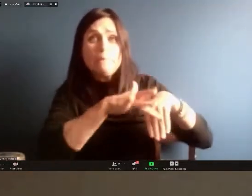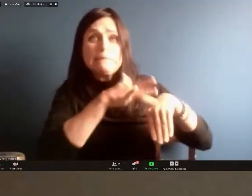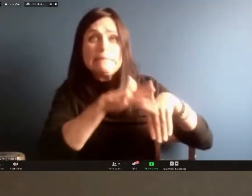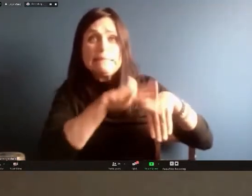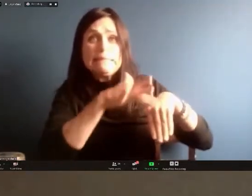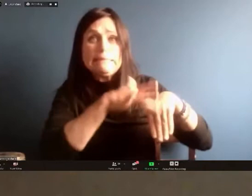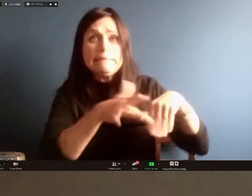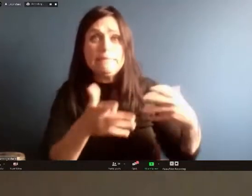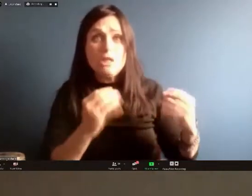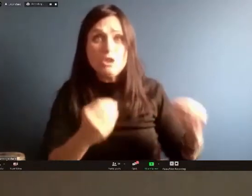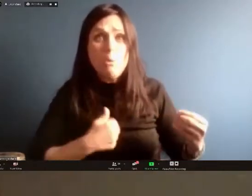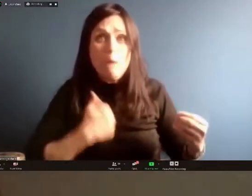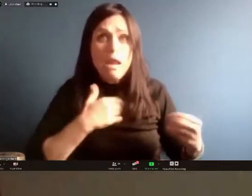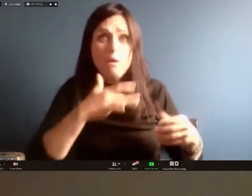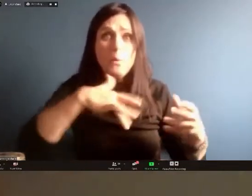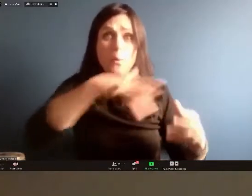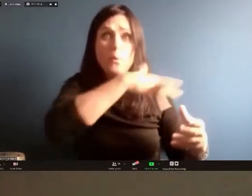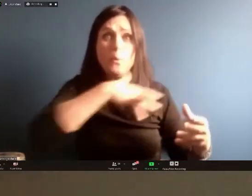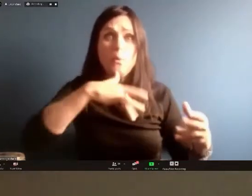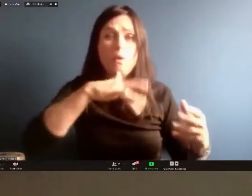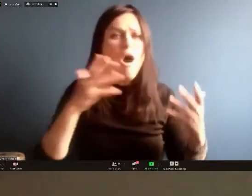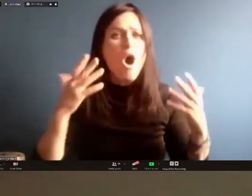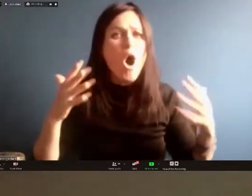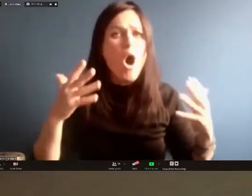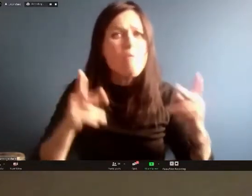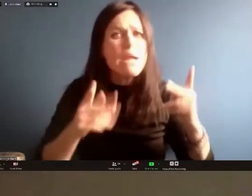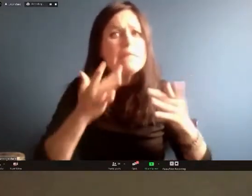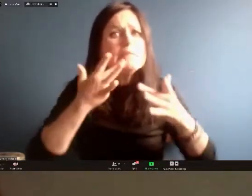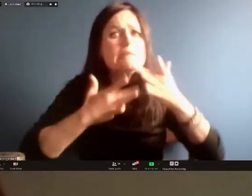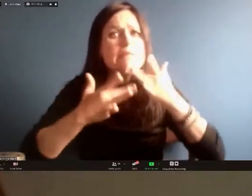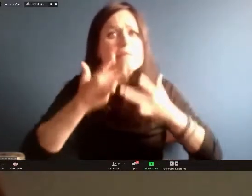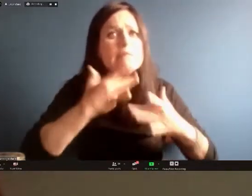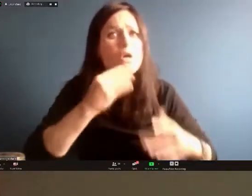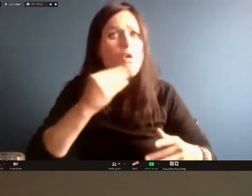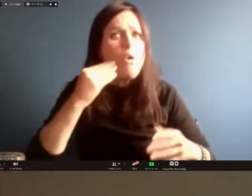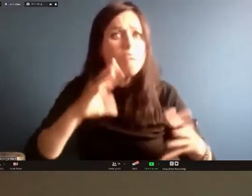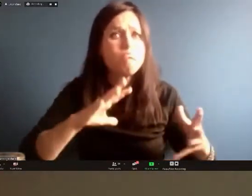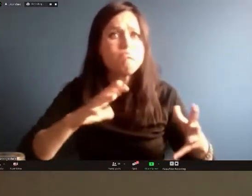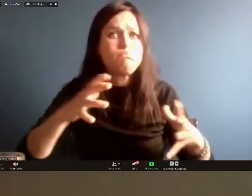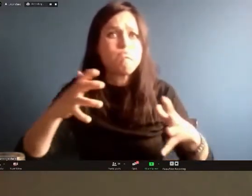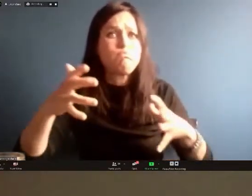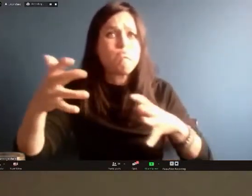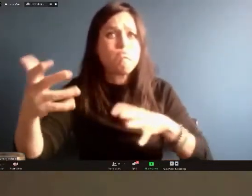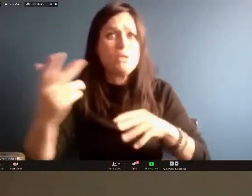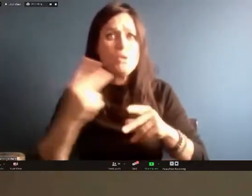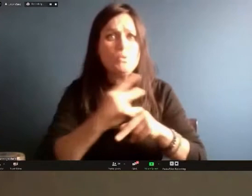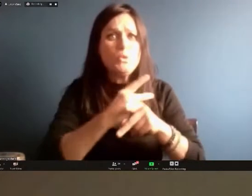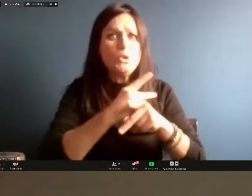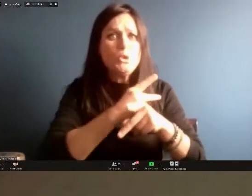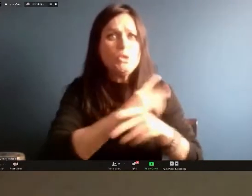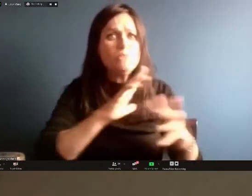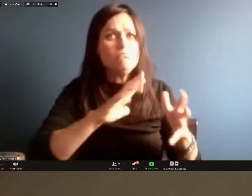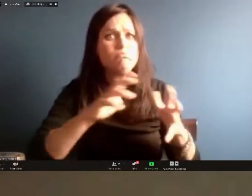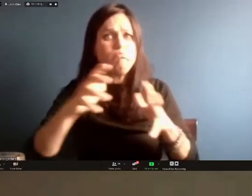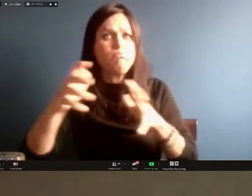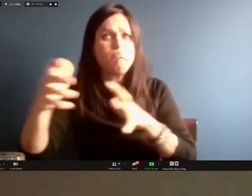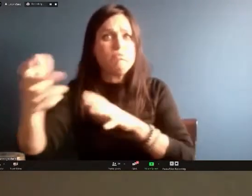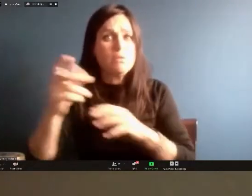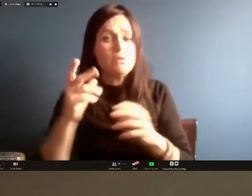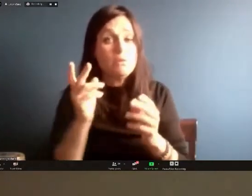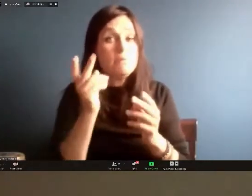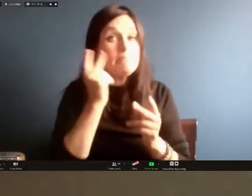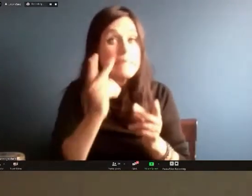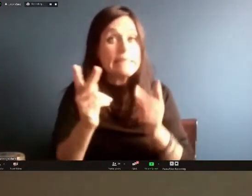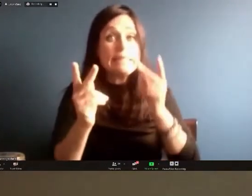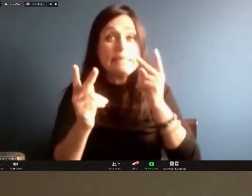housing crisis, we already had a housing crisis, and it just got worse and worse and worse. And I started noticing a lot of